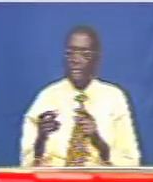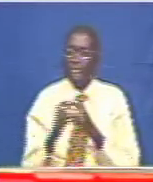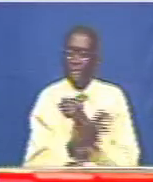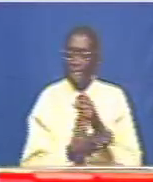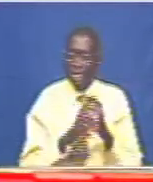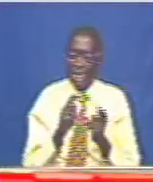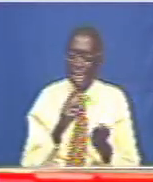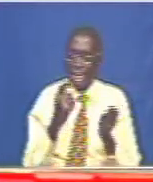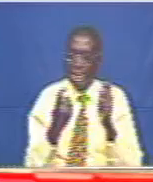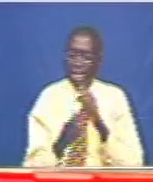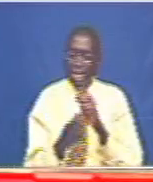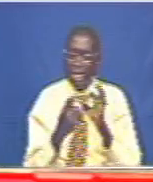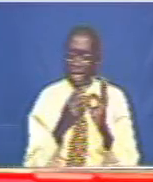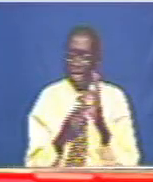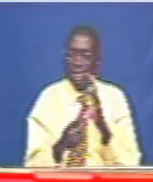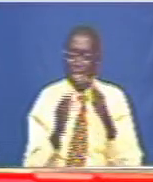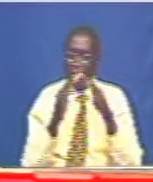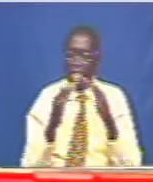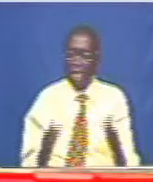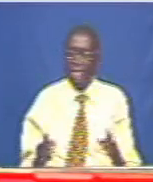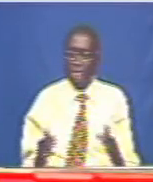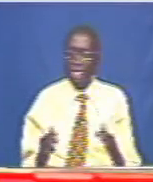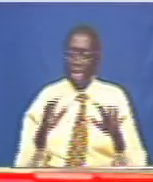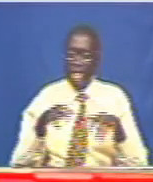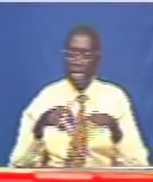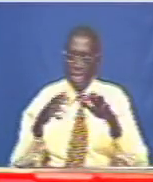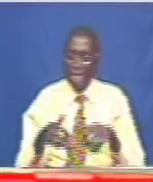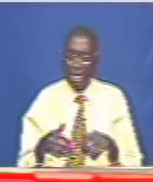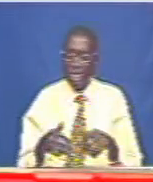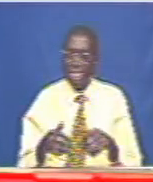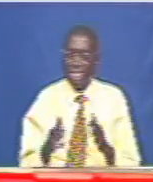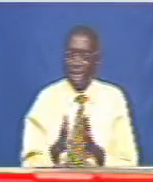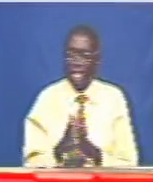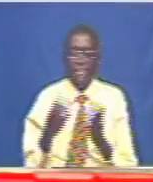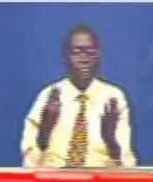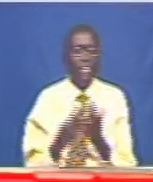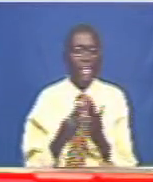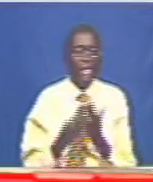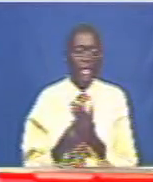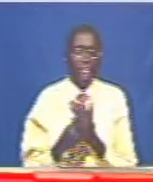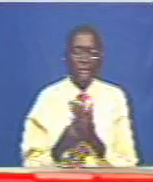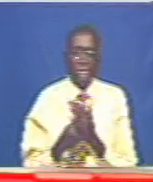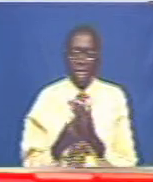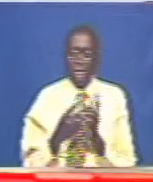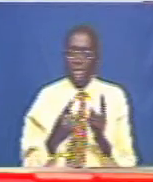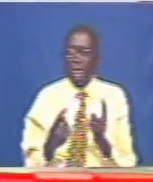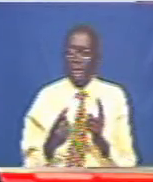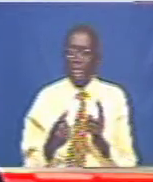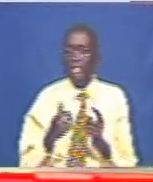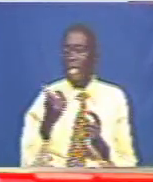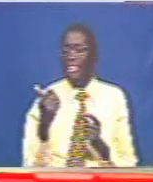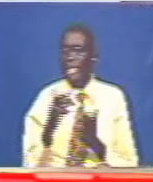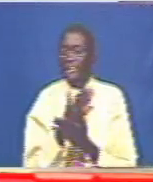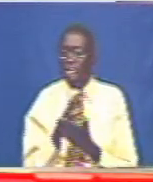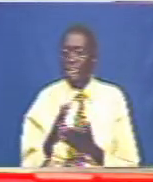revolving around the three main sectors. That's housing, agriculture, and finance, that's SACOS. But what about other sectors? The